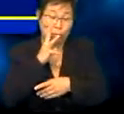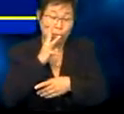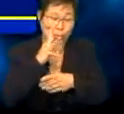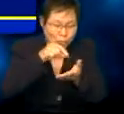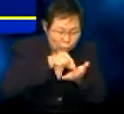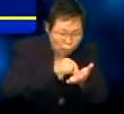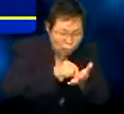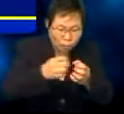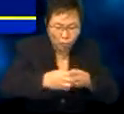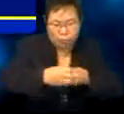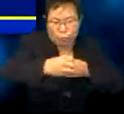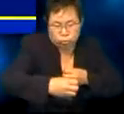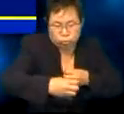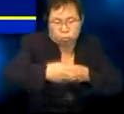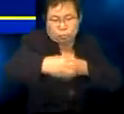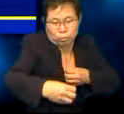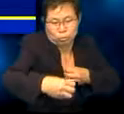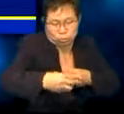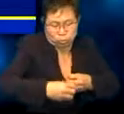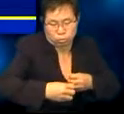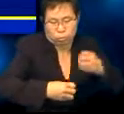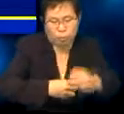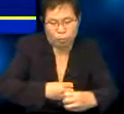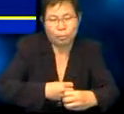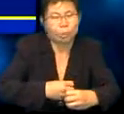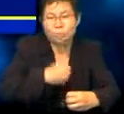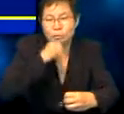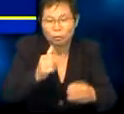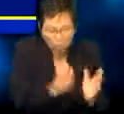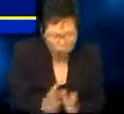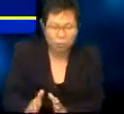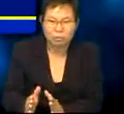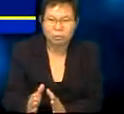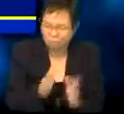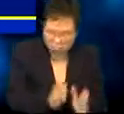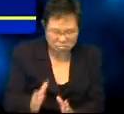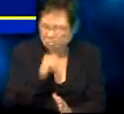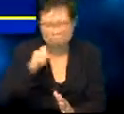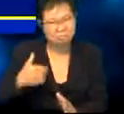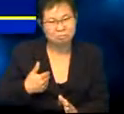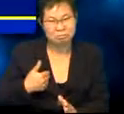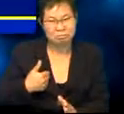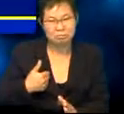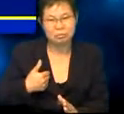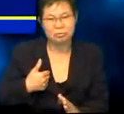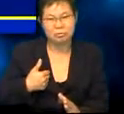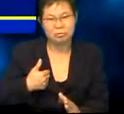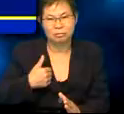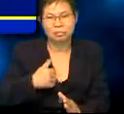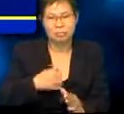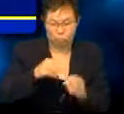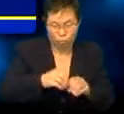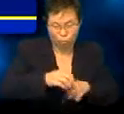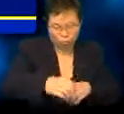the particles are far from one another. They are not arranged in an orderly manner. There